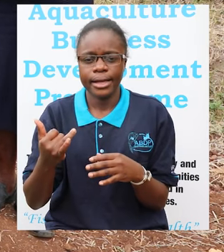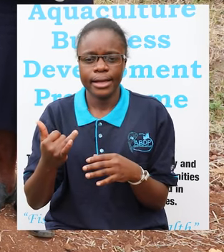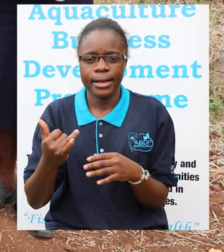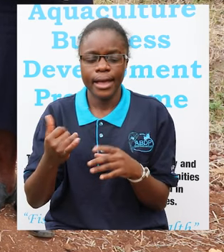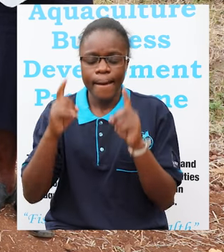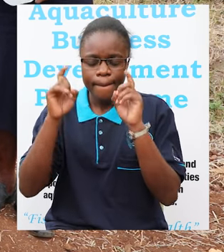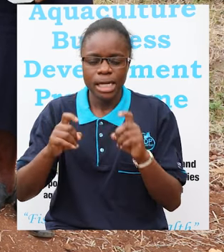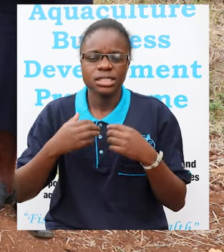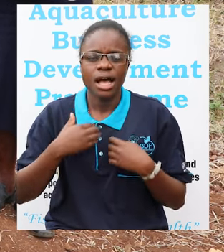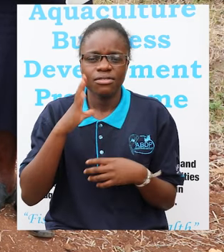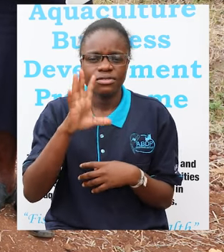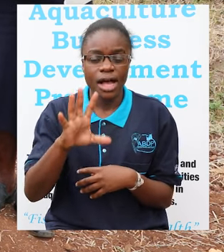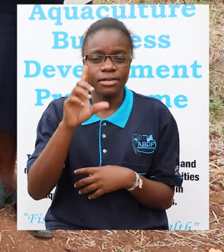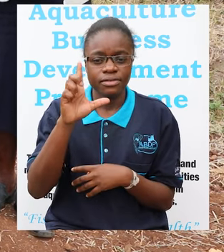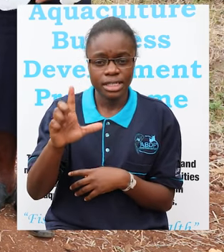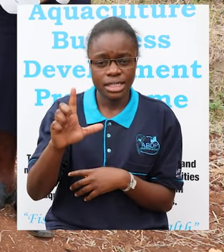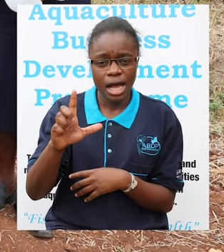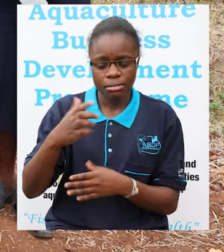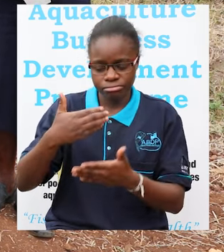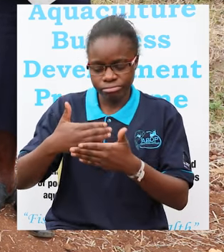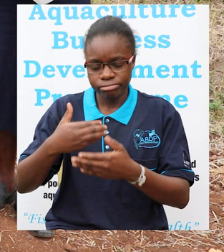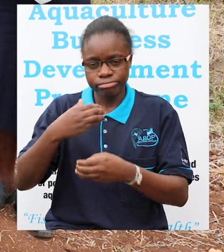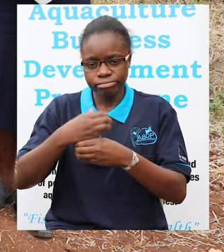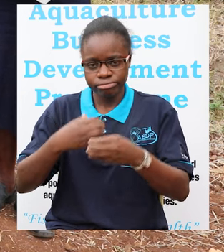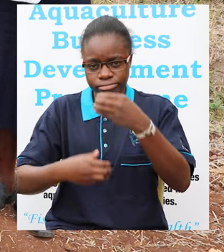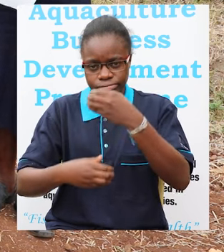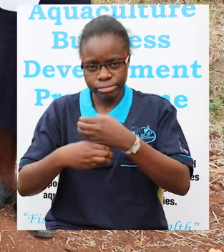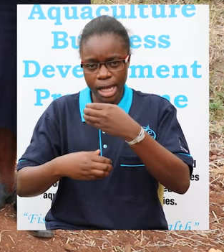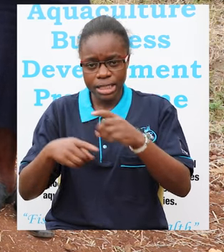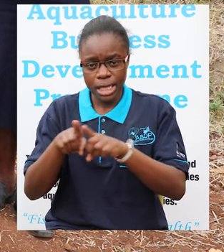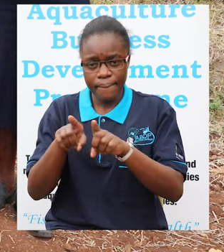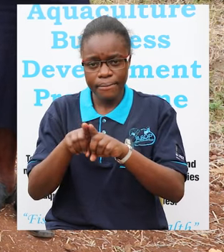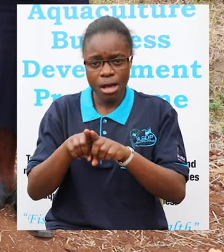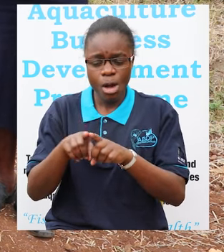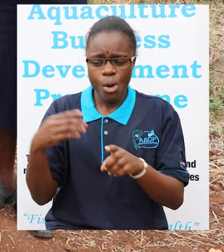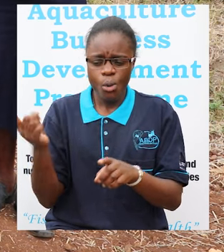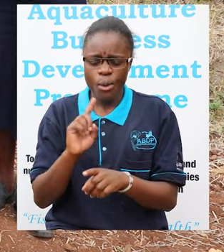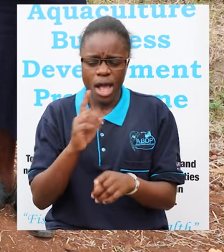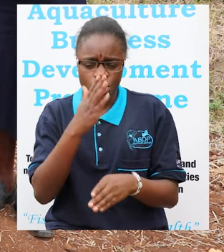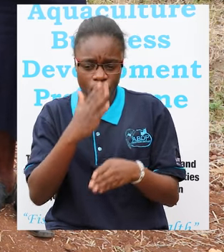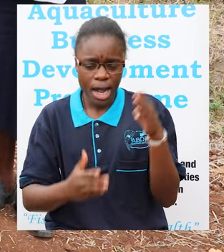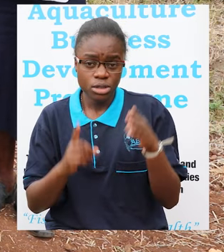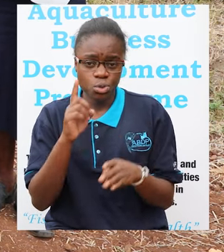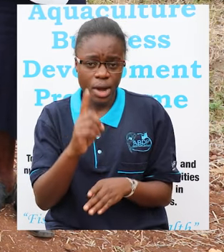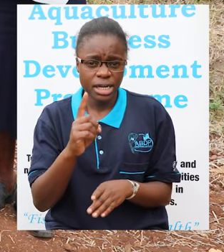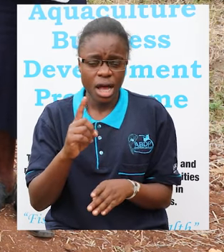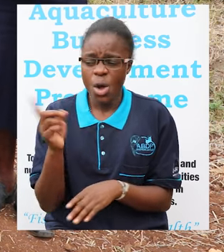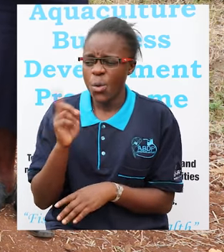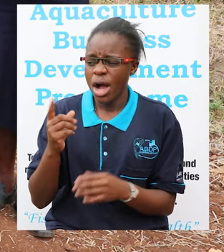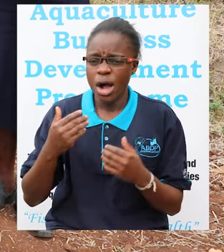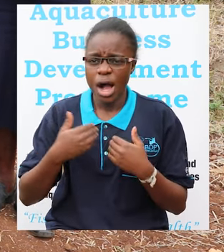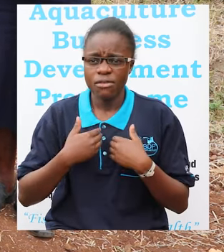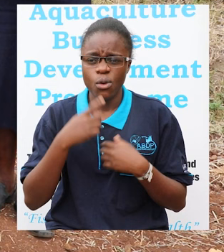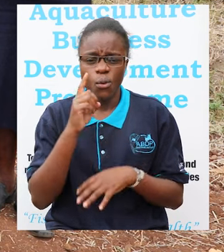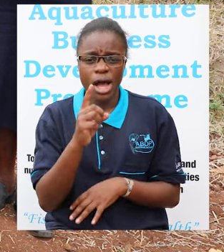a 5-liter jerry can or any containers where you just cut above the water. Another